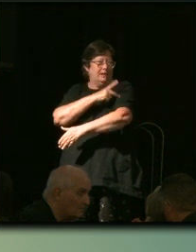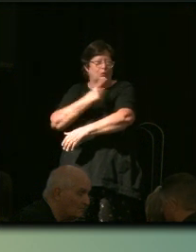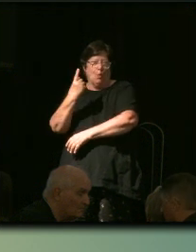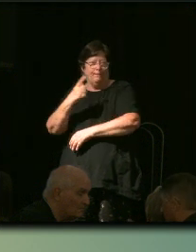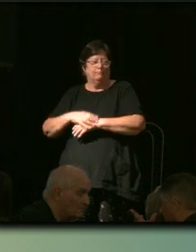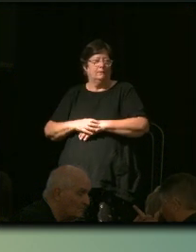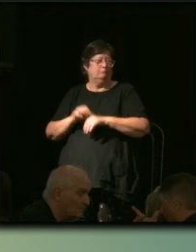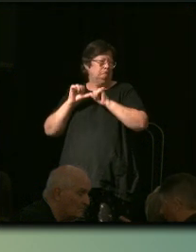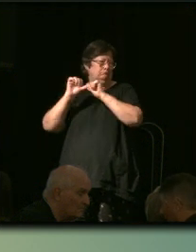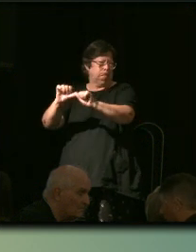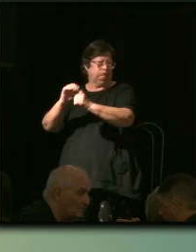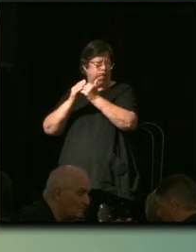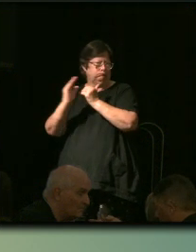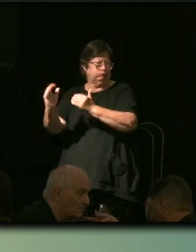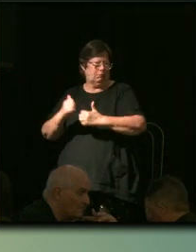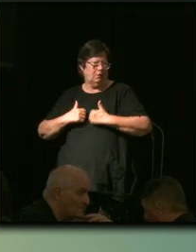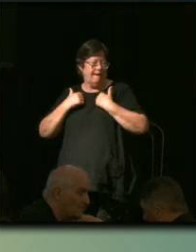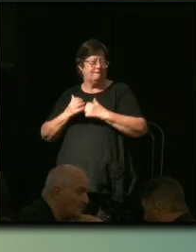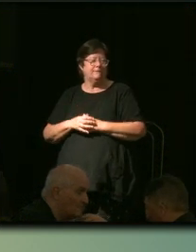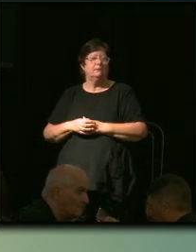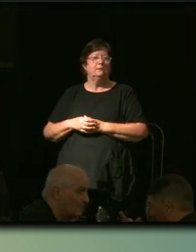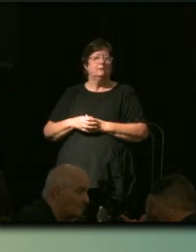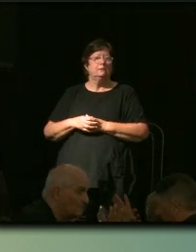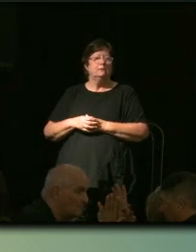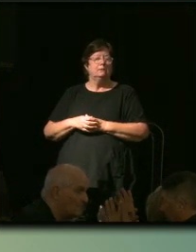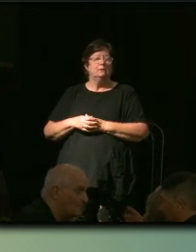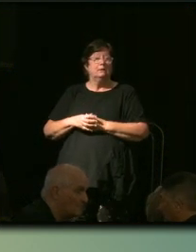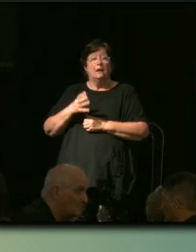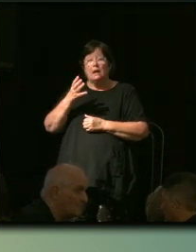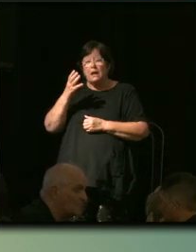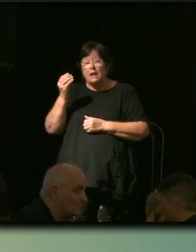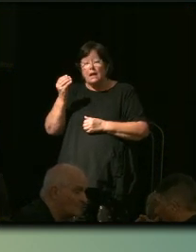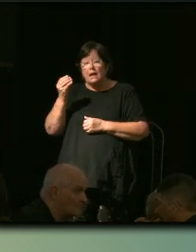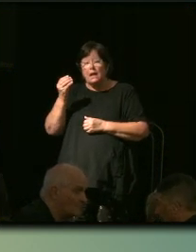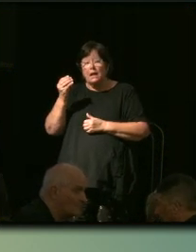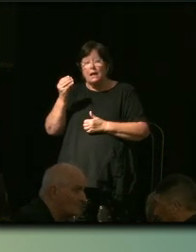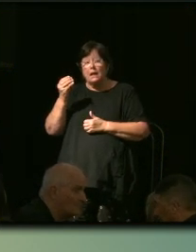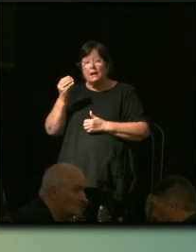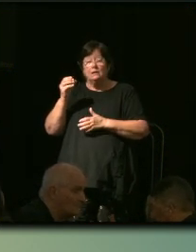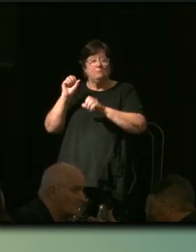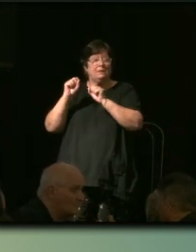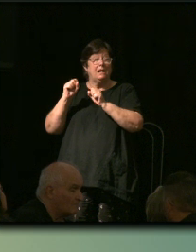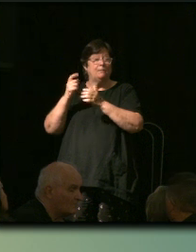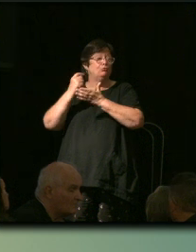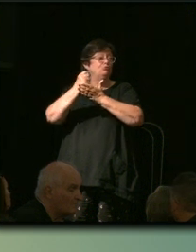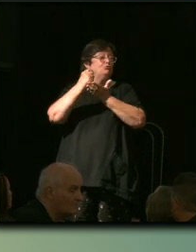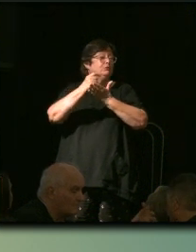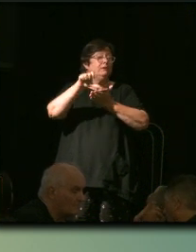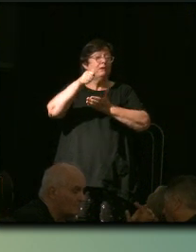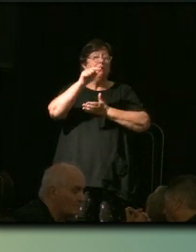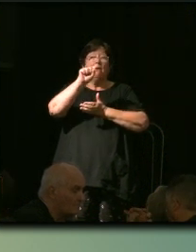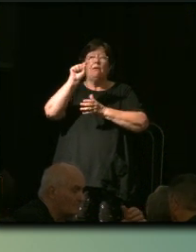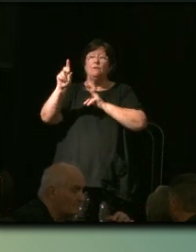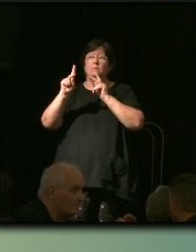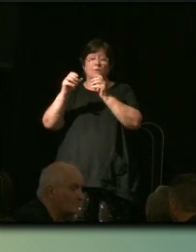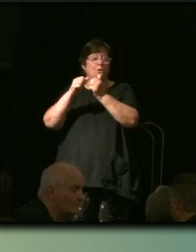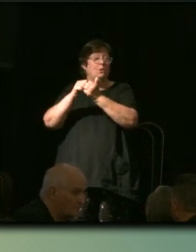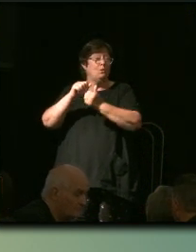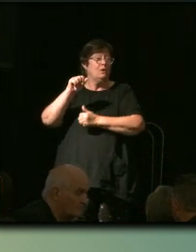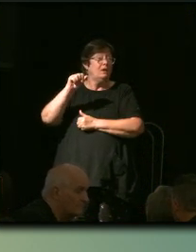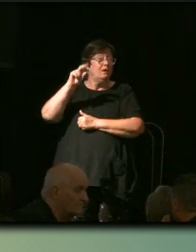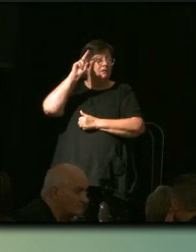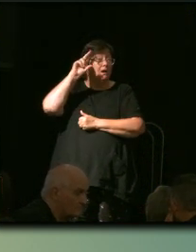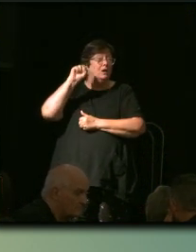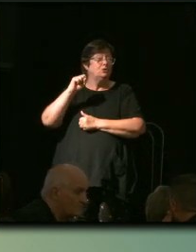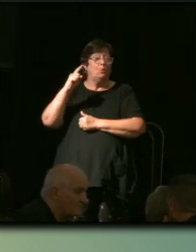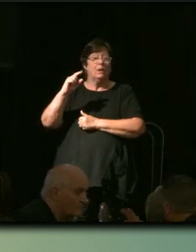to last their lifetime and be able to treat other individuals with